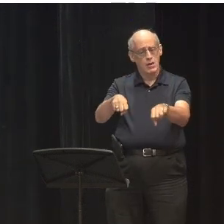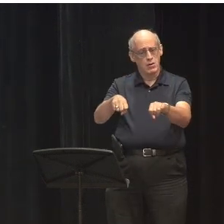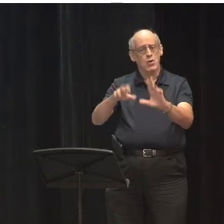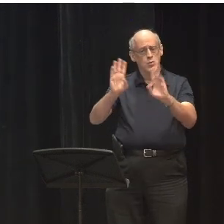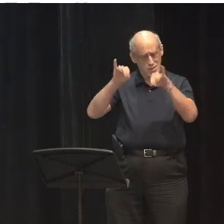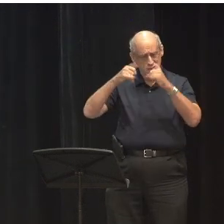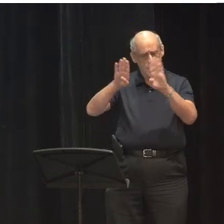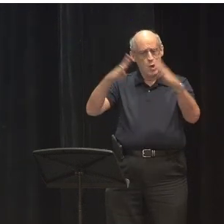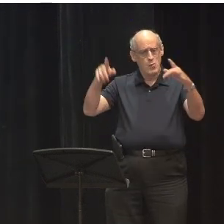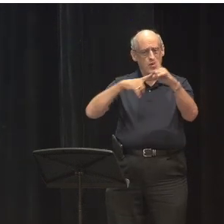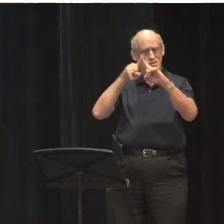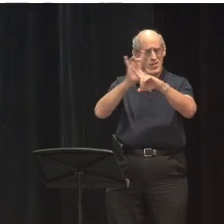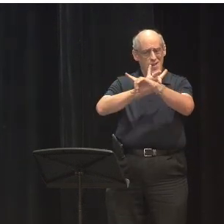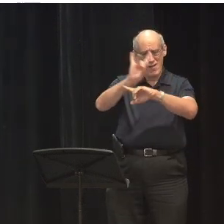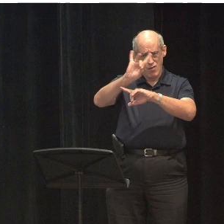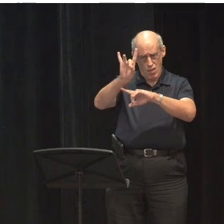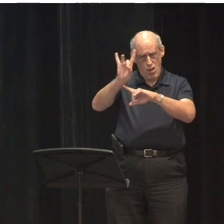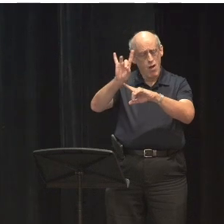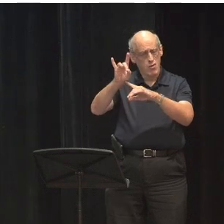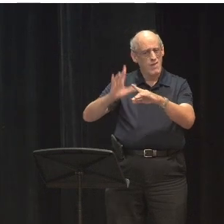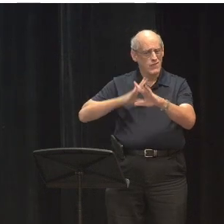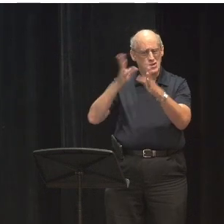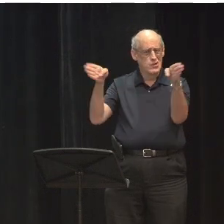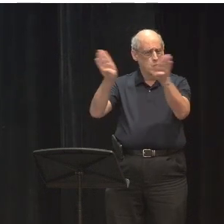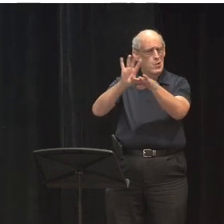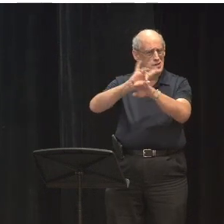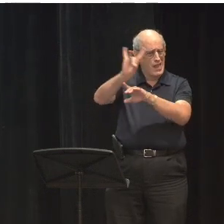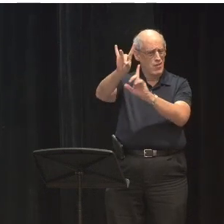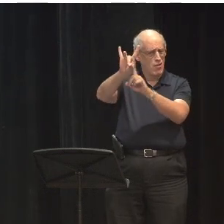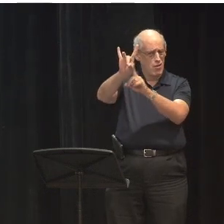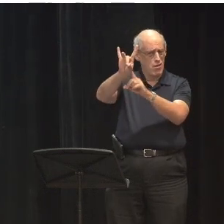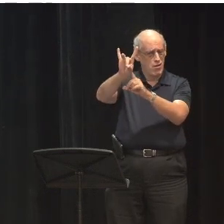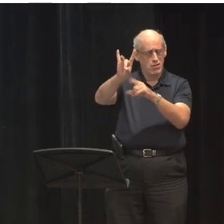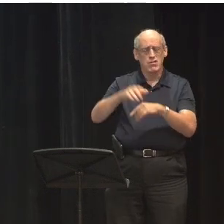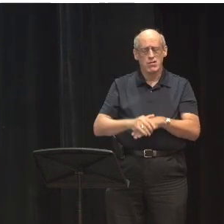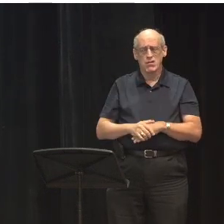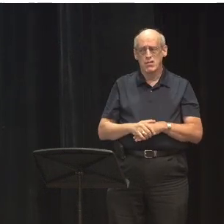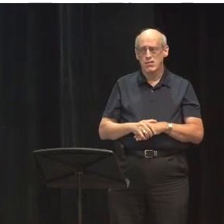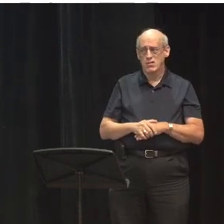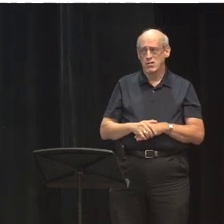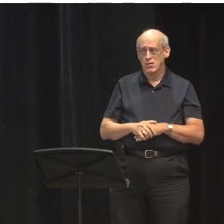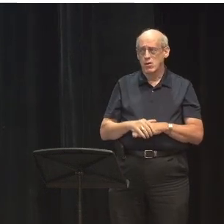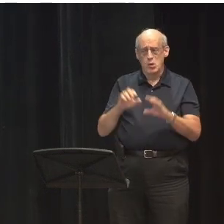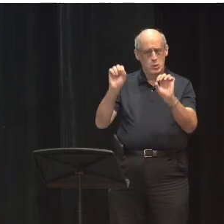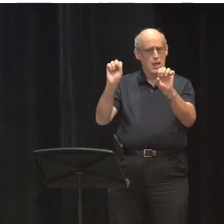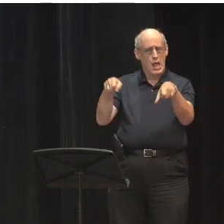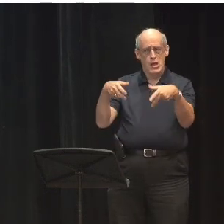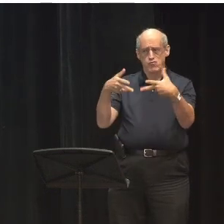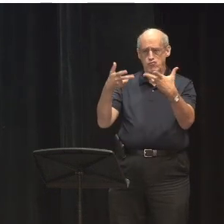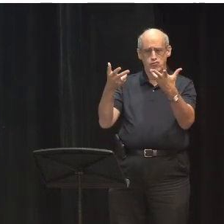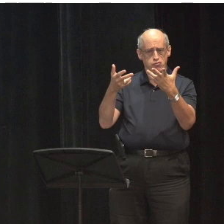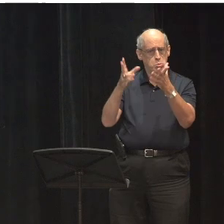open until 8 o'clock, when this hearing is scheduled to close. Feel free